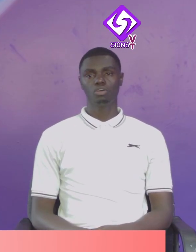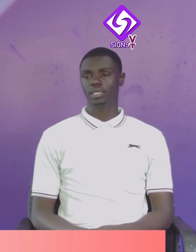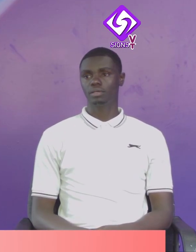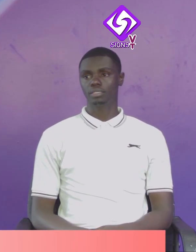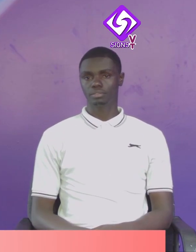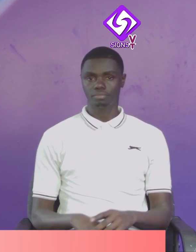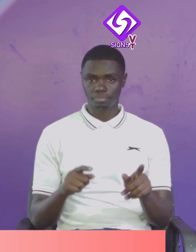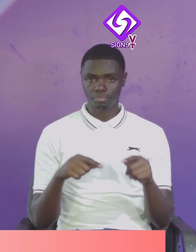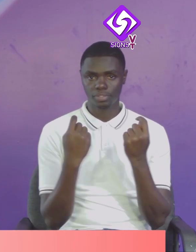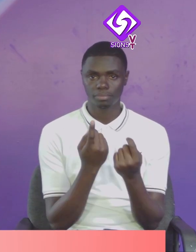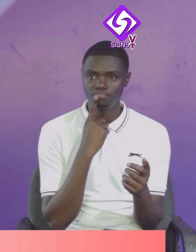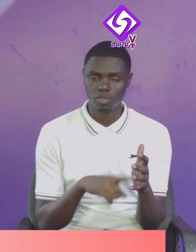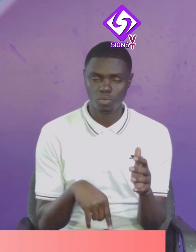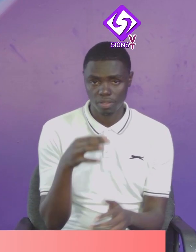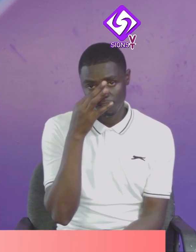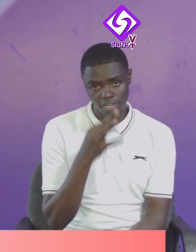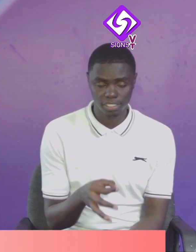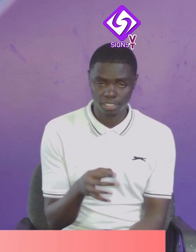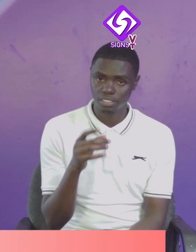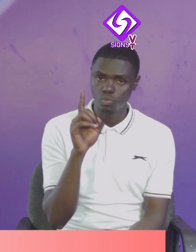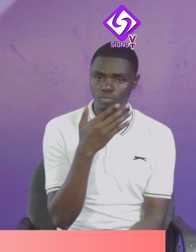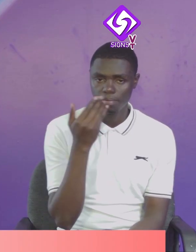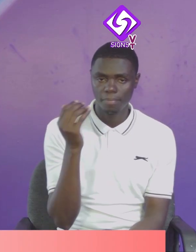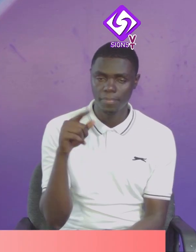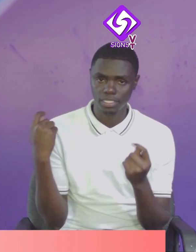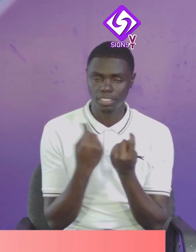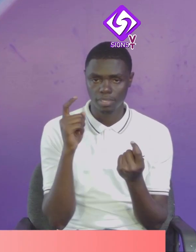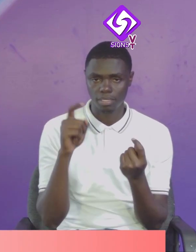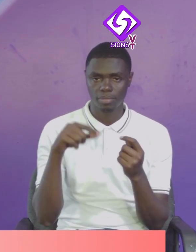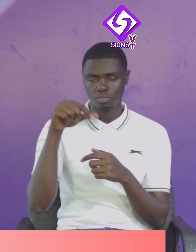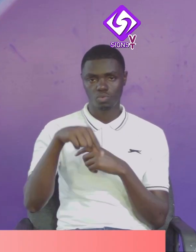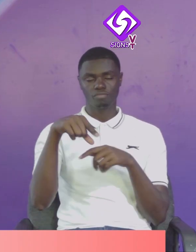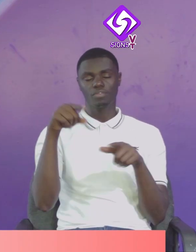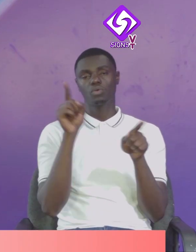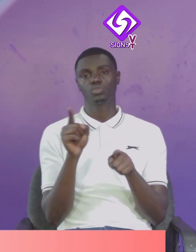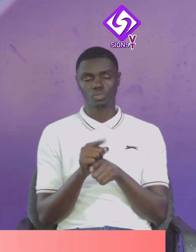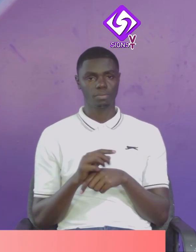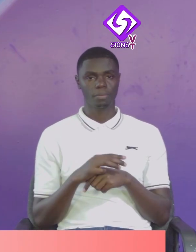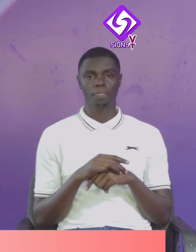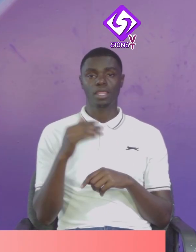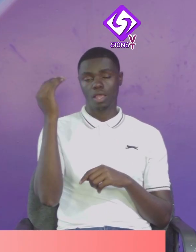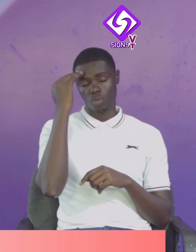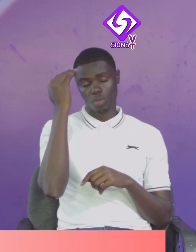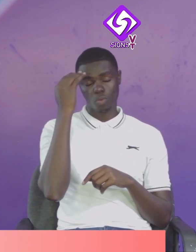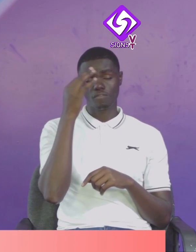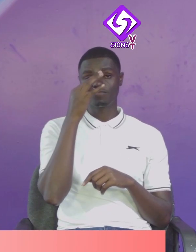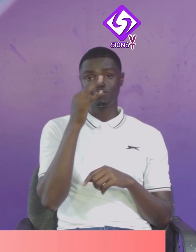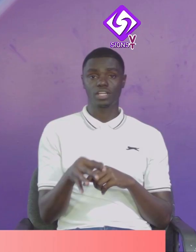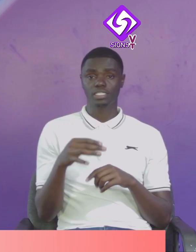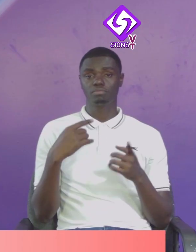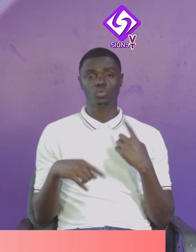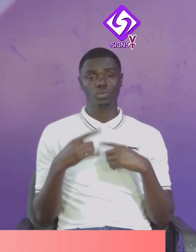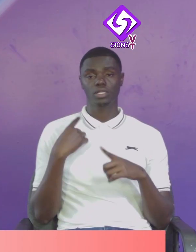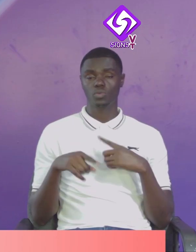say France is one of the best teams, and it must qualify. Yes. Also, we know France has been winning